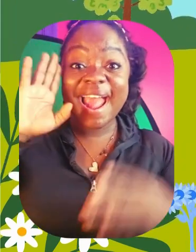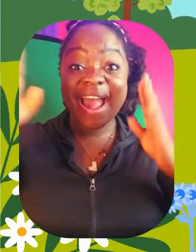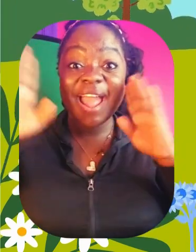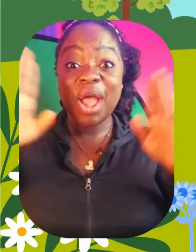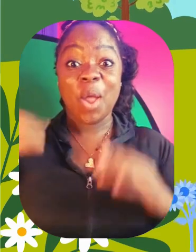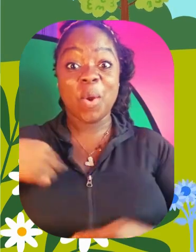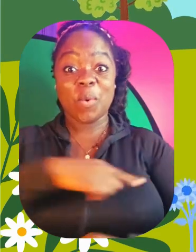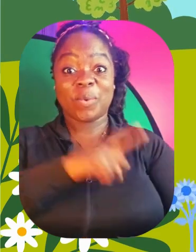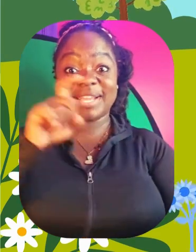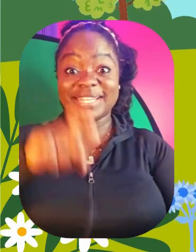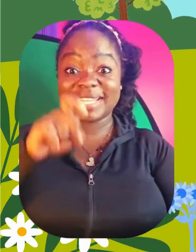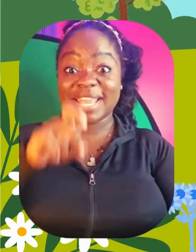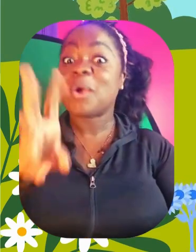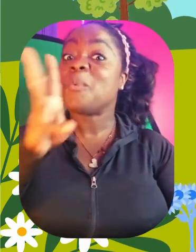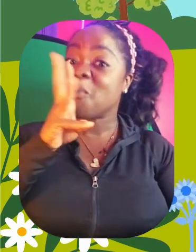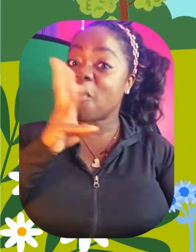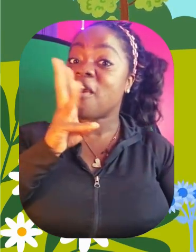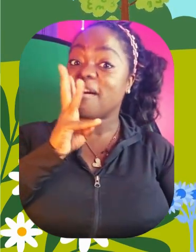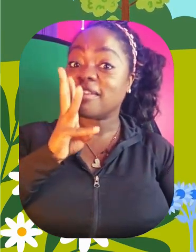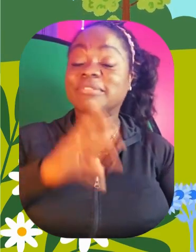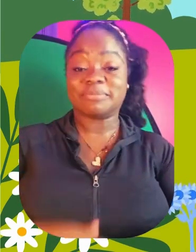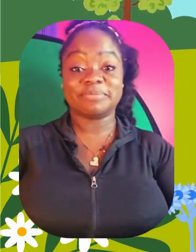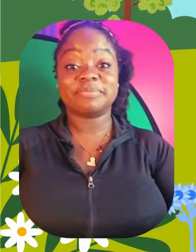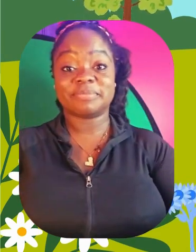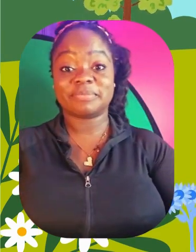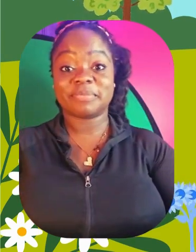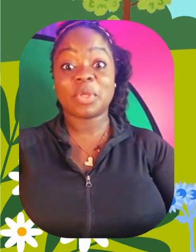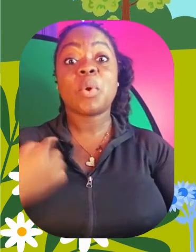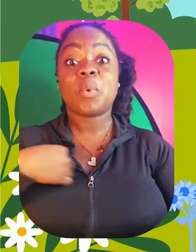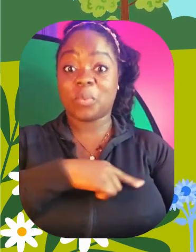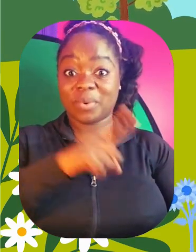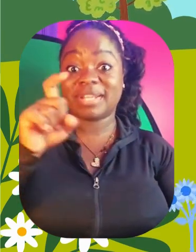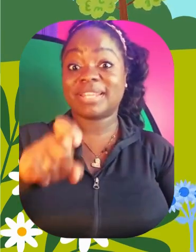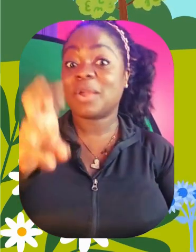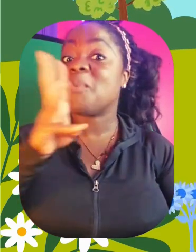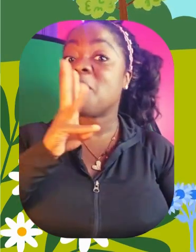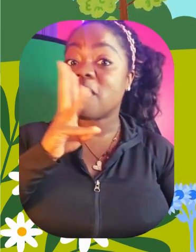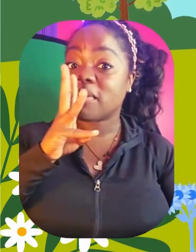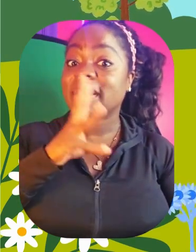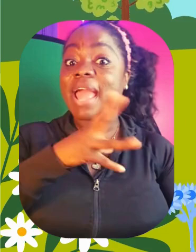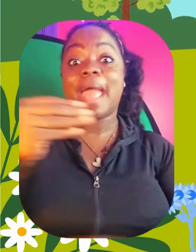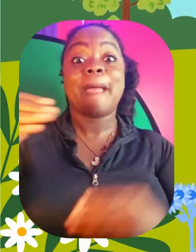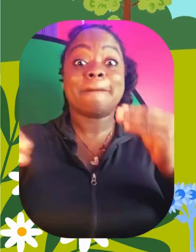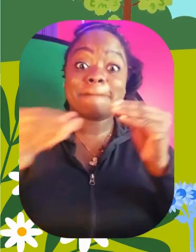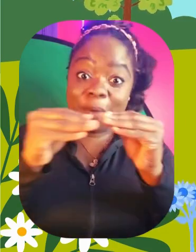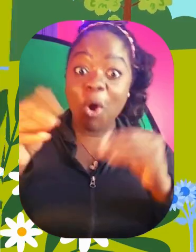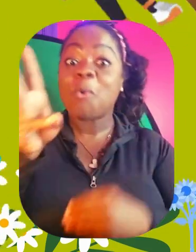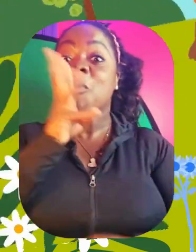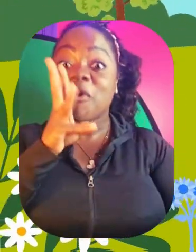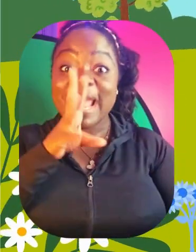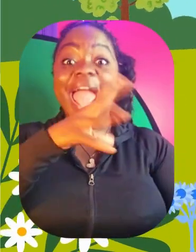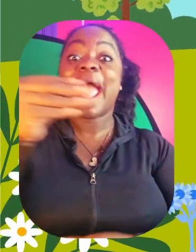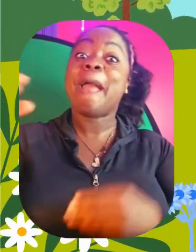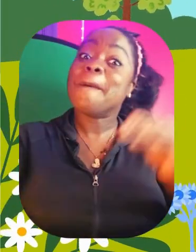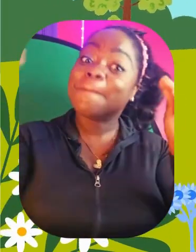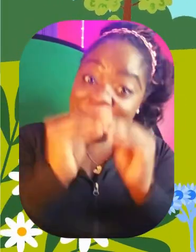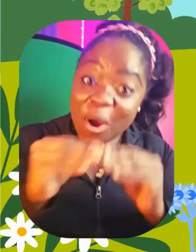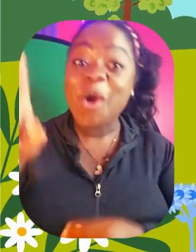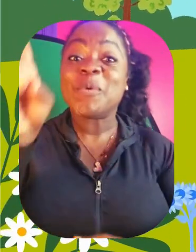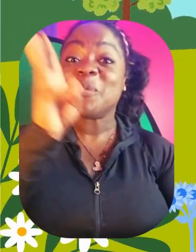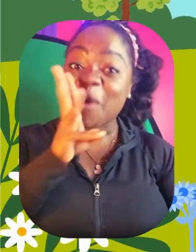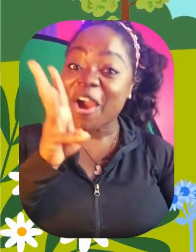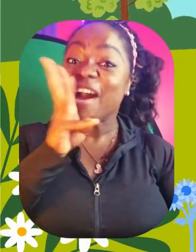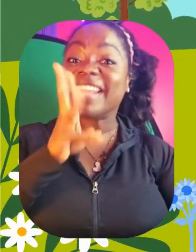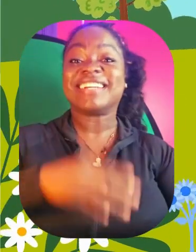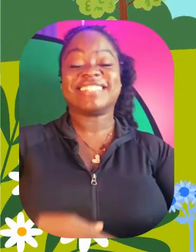Hi, we need a water, our plants. We need water and we need more water and we need